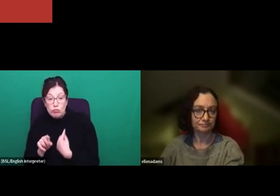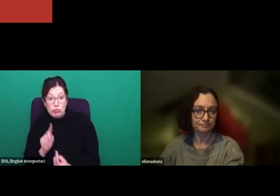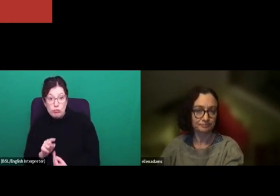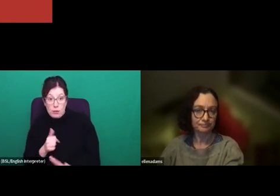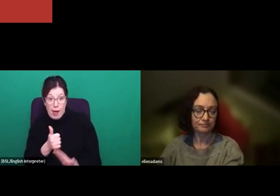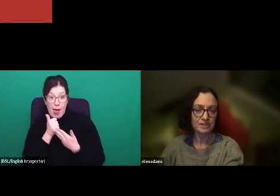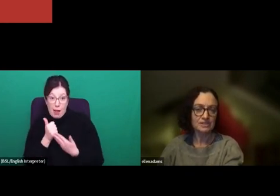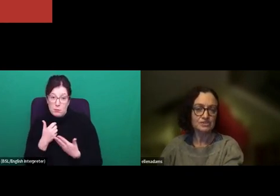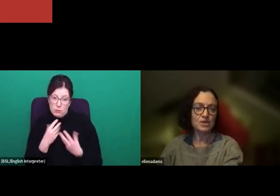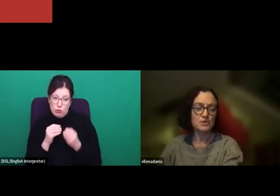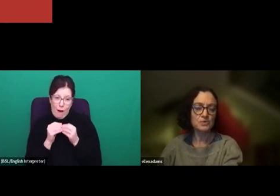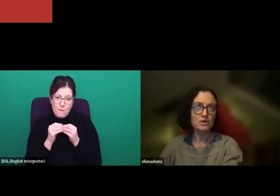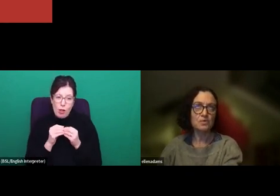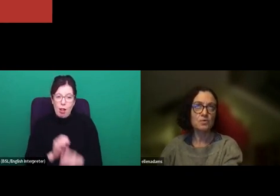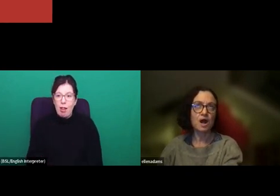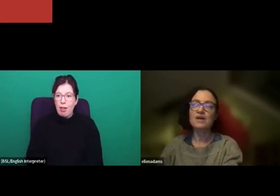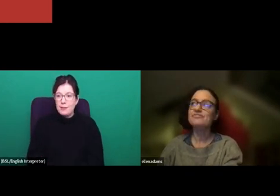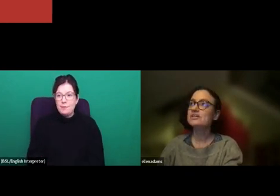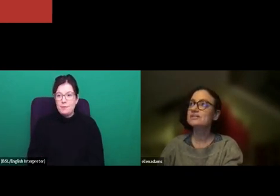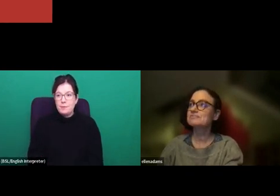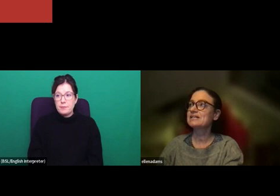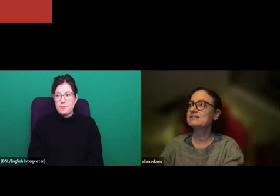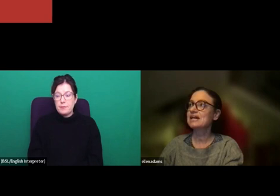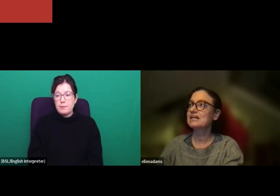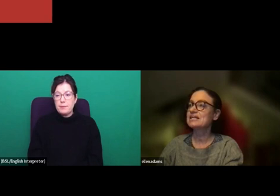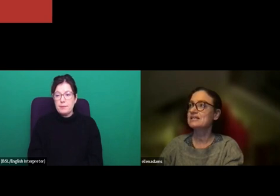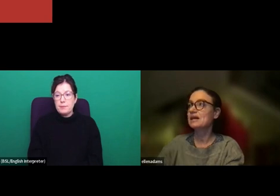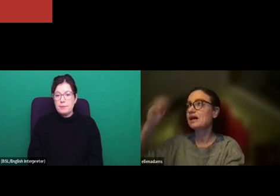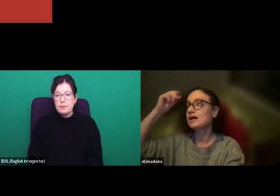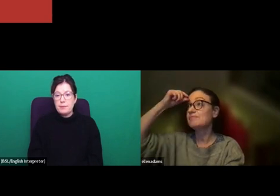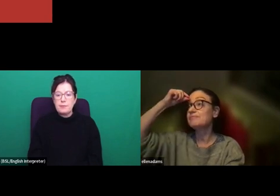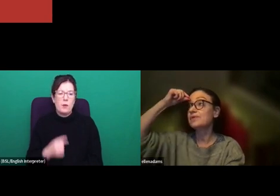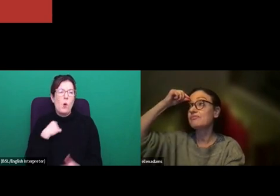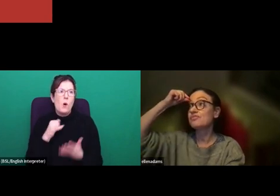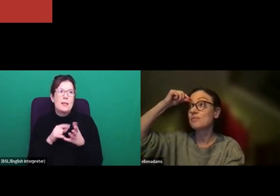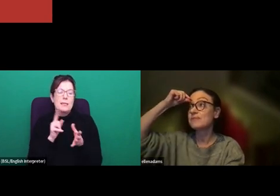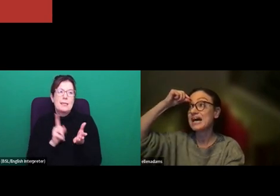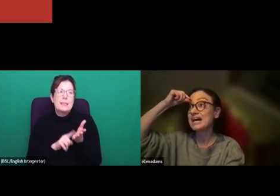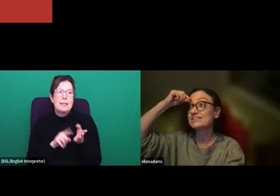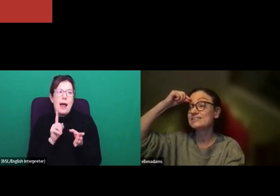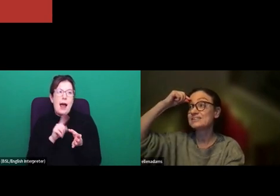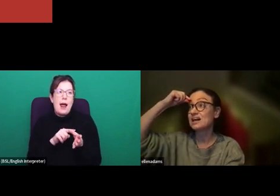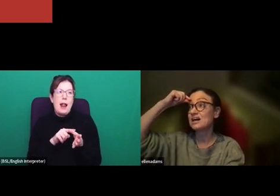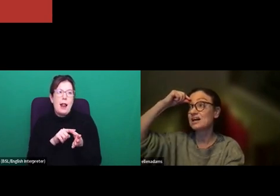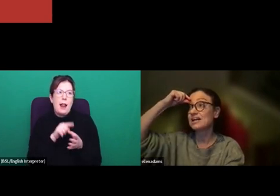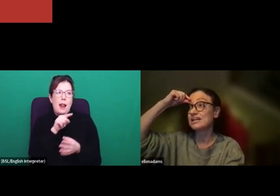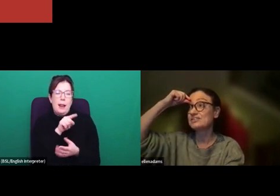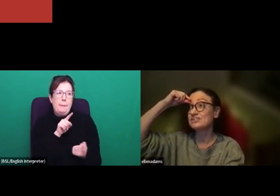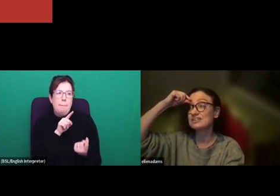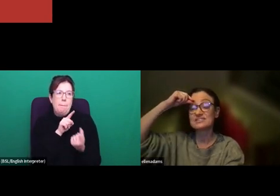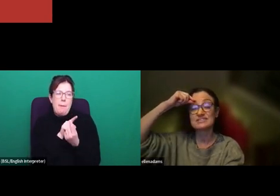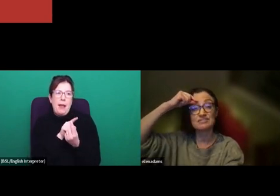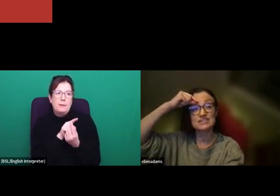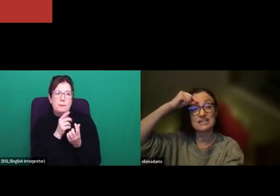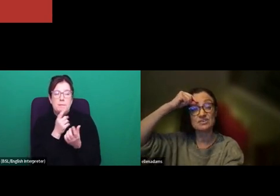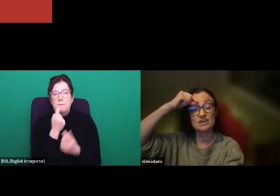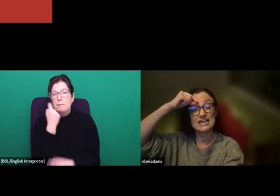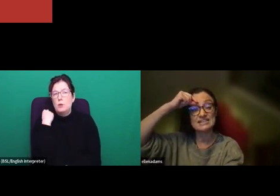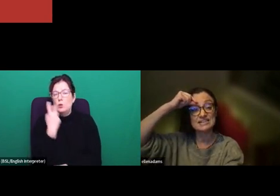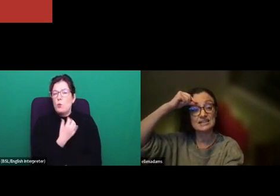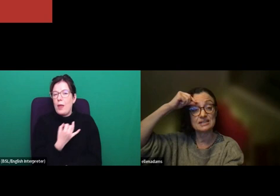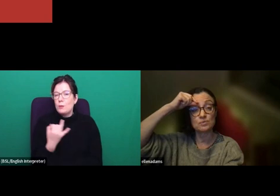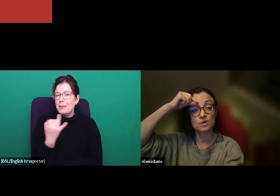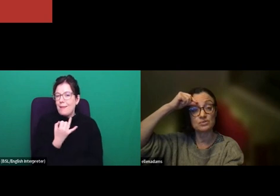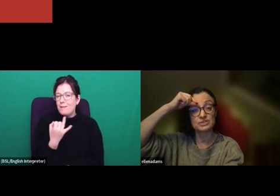forms. So I first met Sally from HESS in 2017